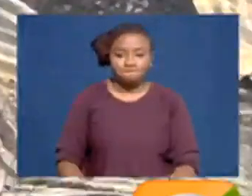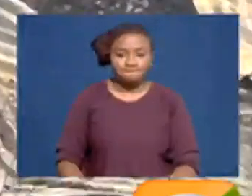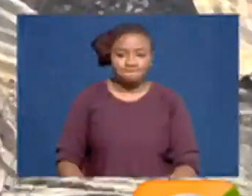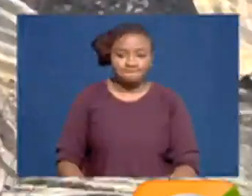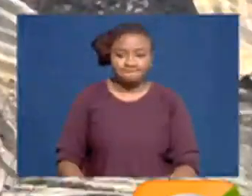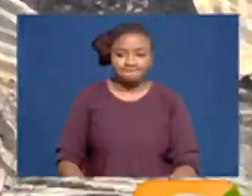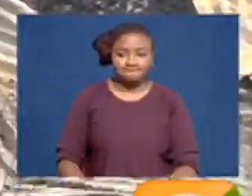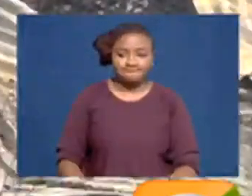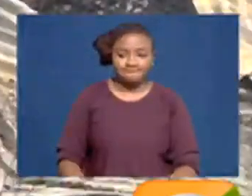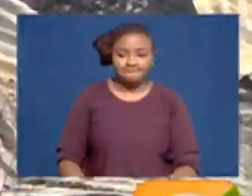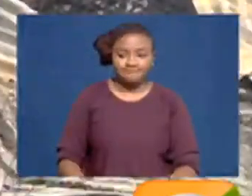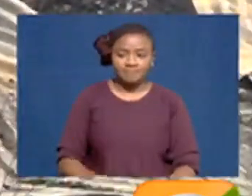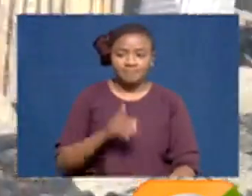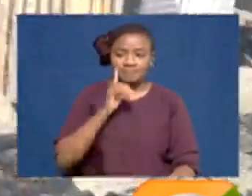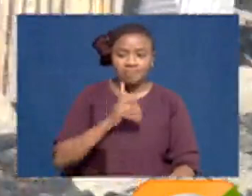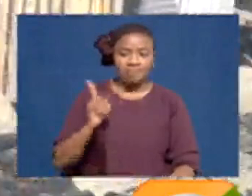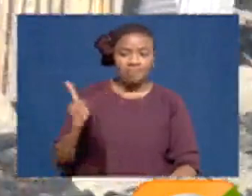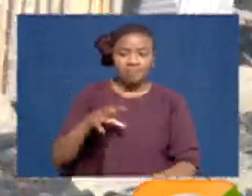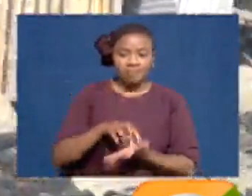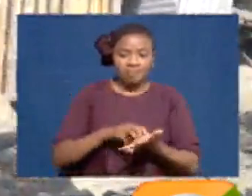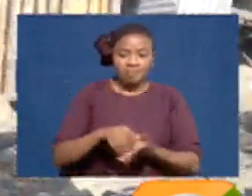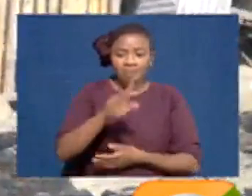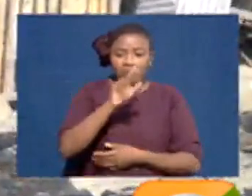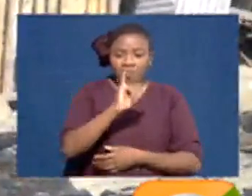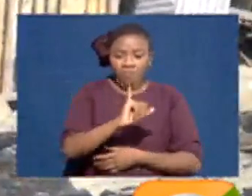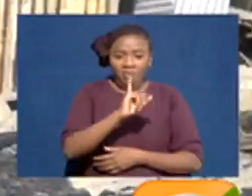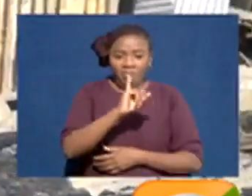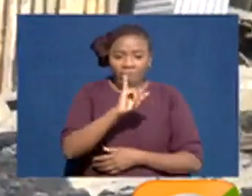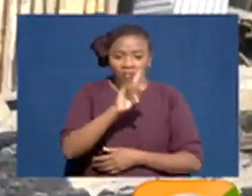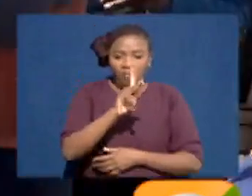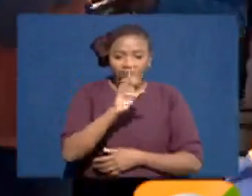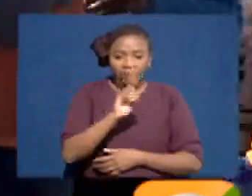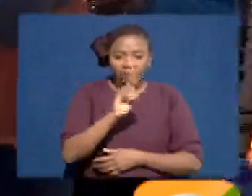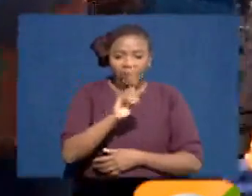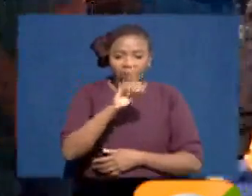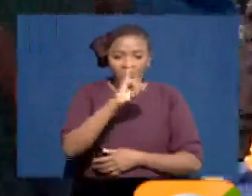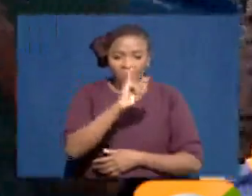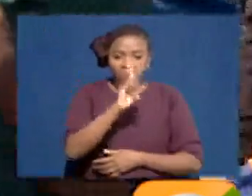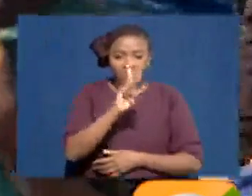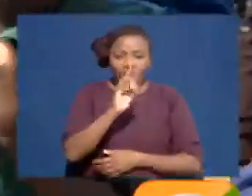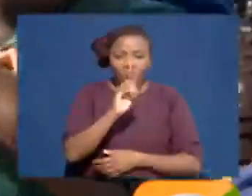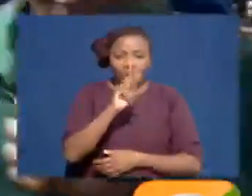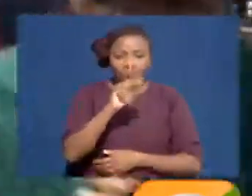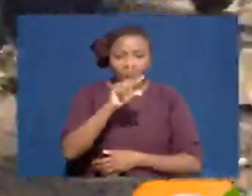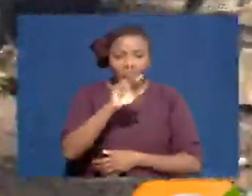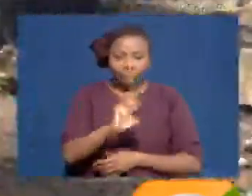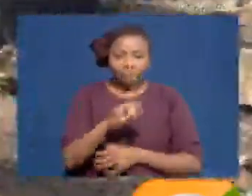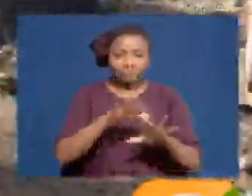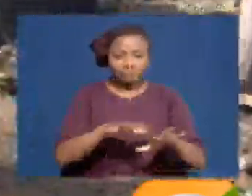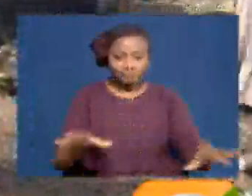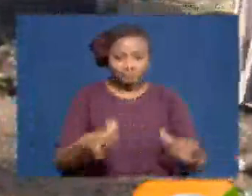This was the situation at Ikonge Market on Monday morning as traders began counting losses.